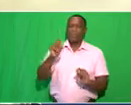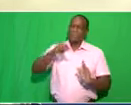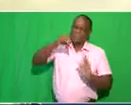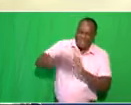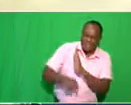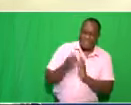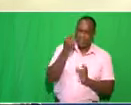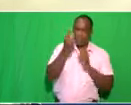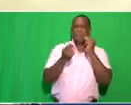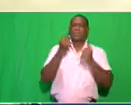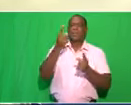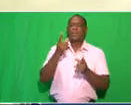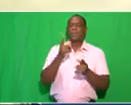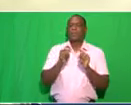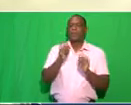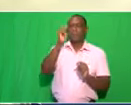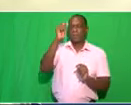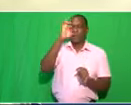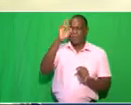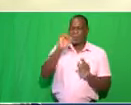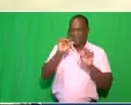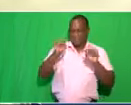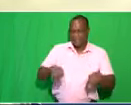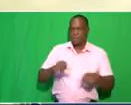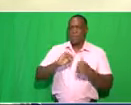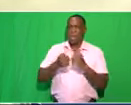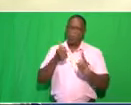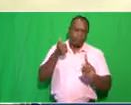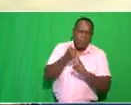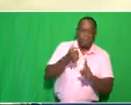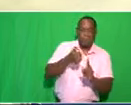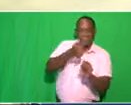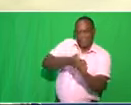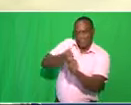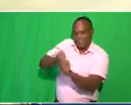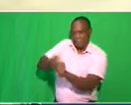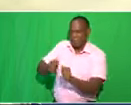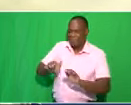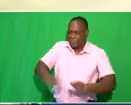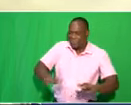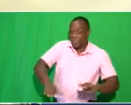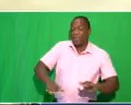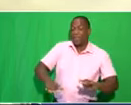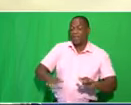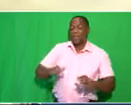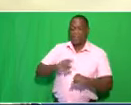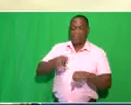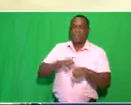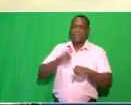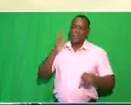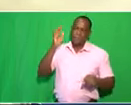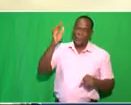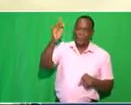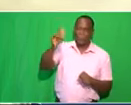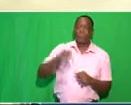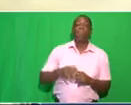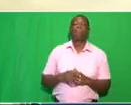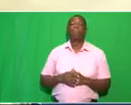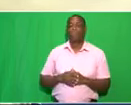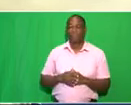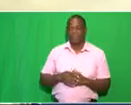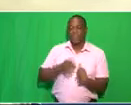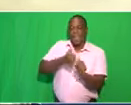Tobago's education system, the way it impacts each of us, each child, and our nation's future. Every policy decision